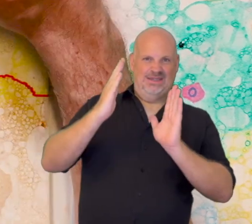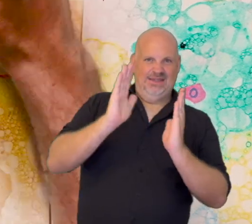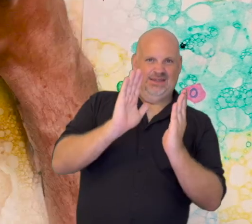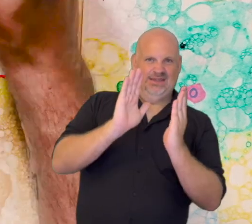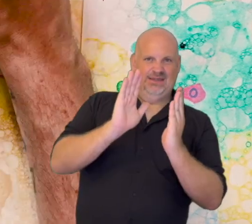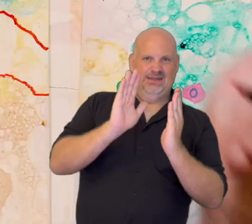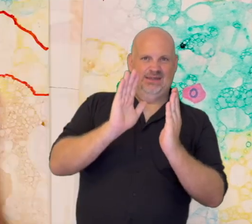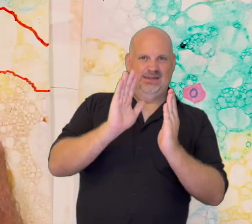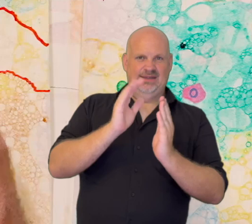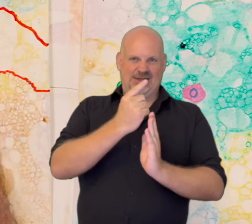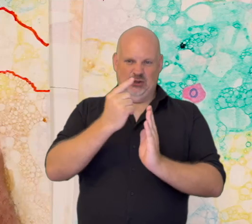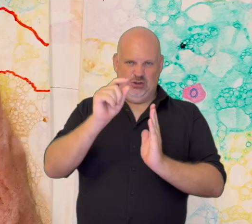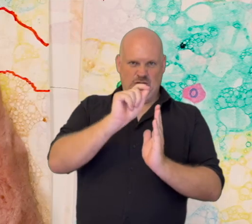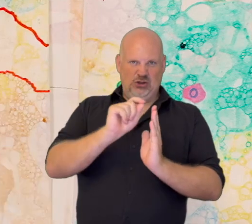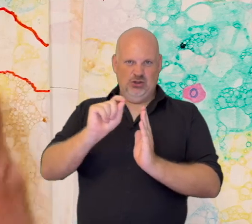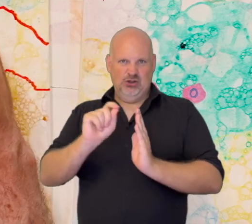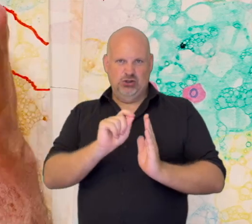one.